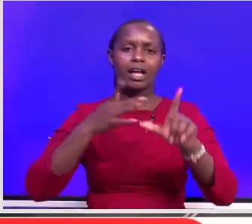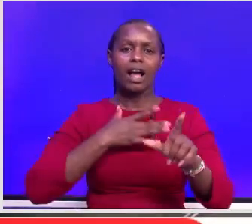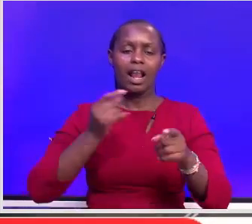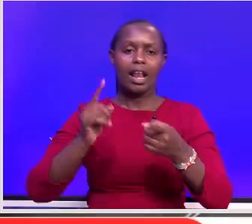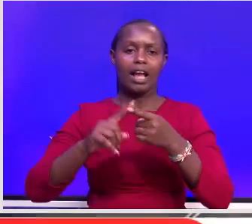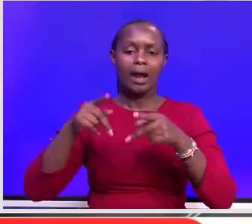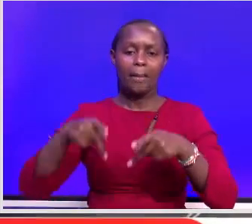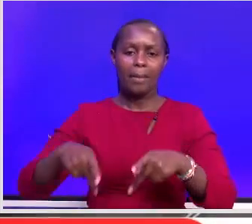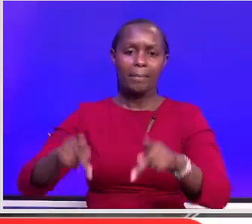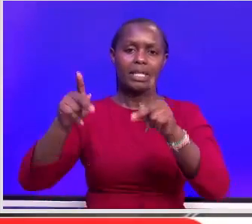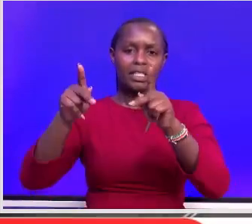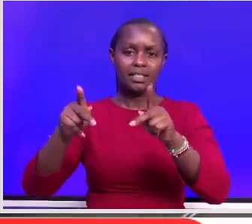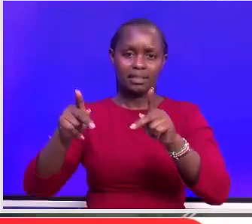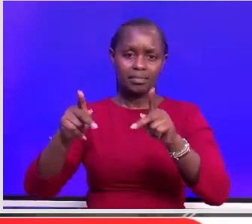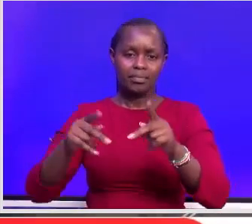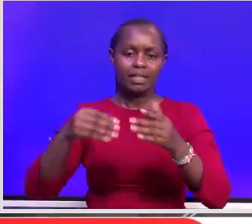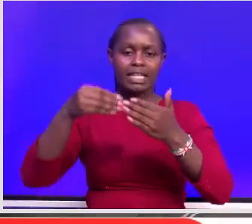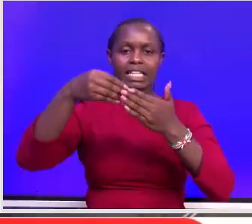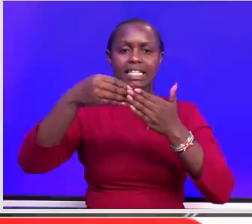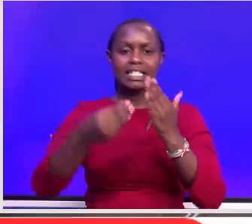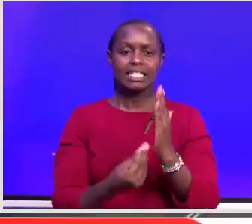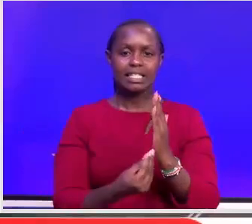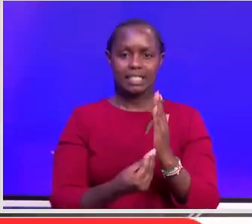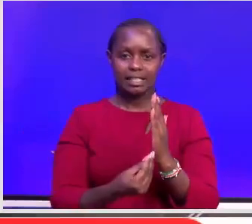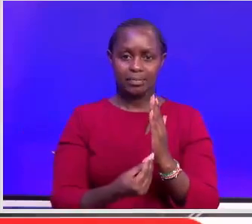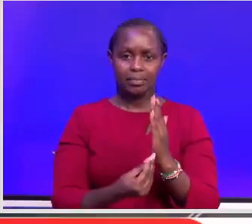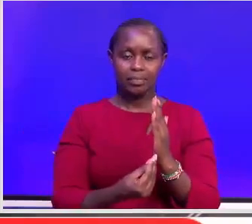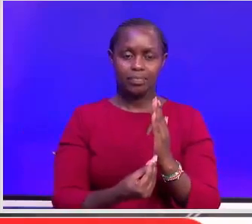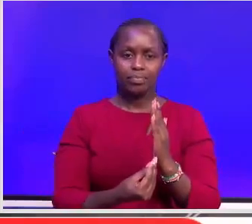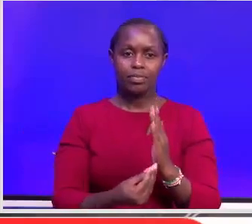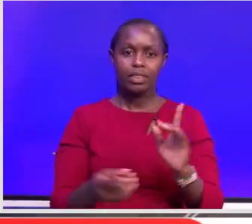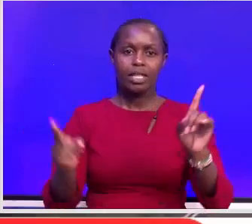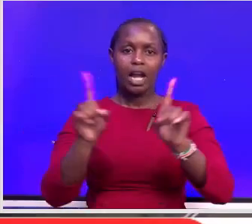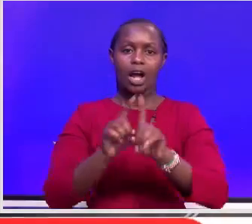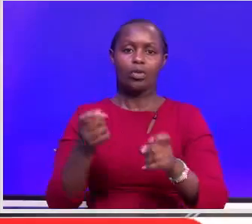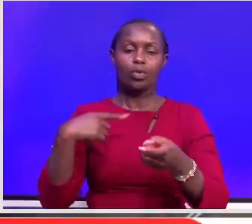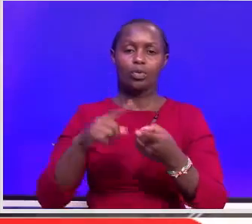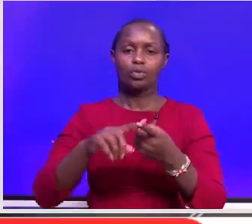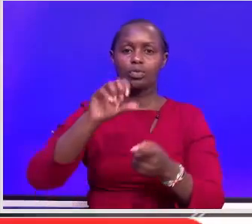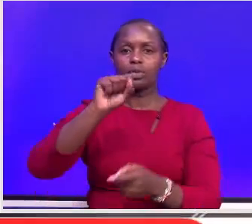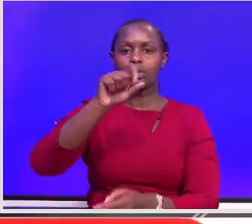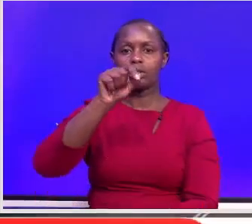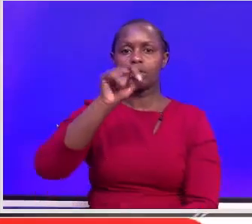permits, receipts, and stickers.